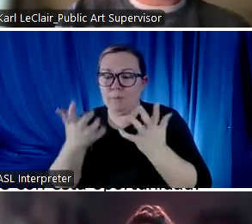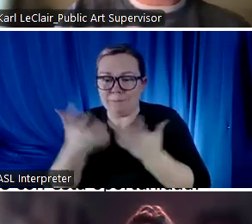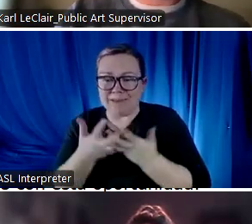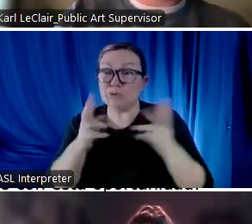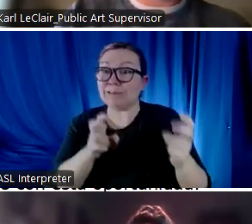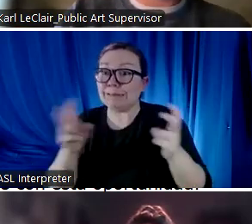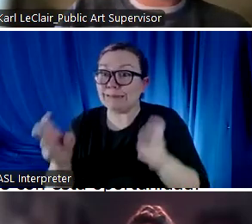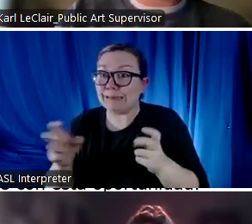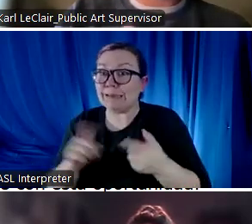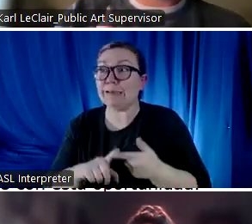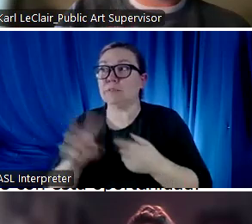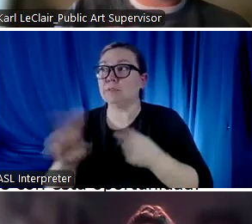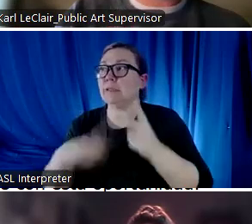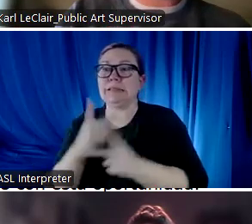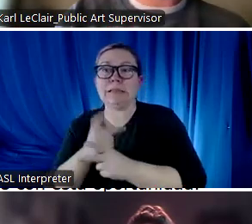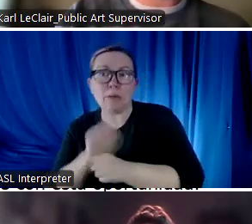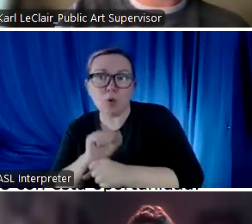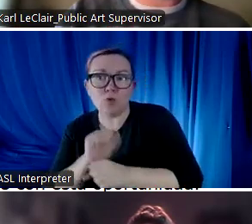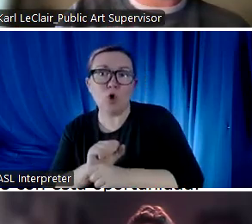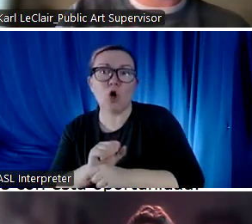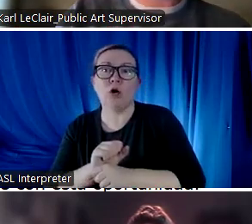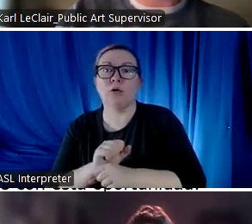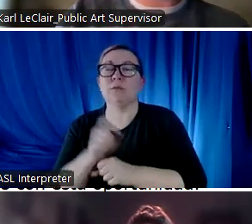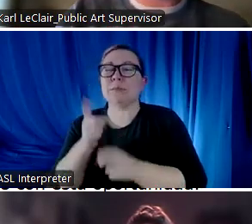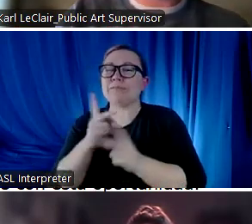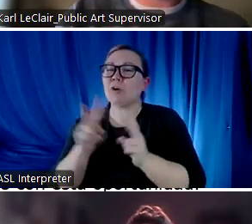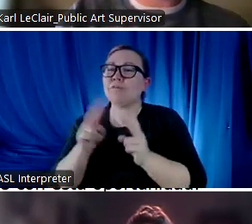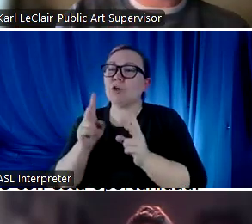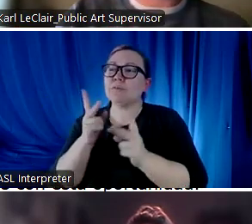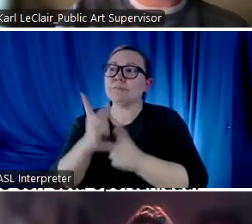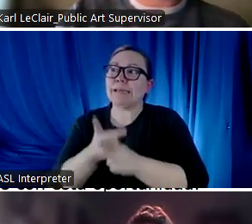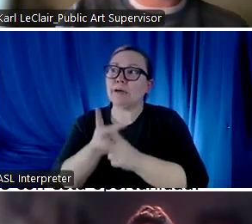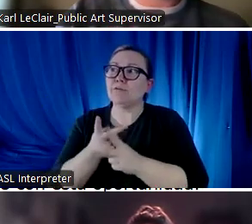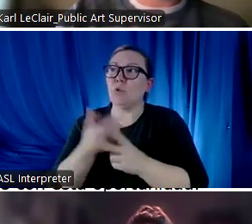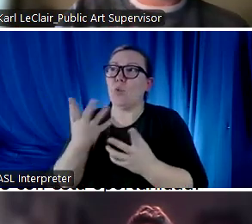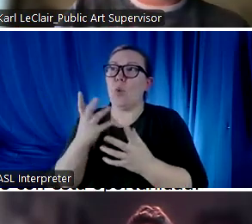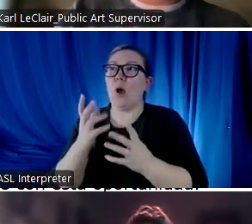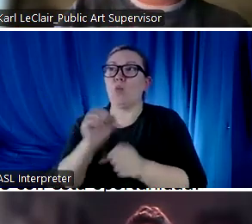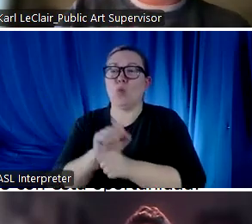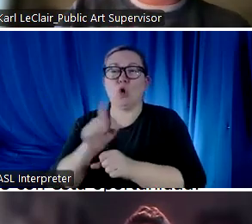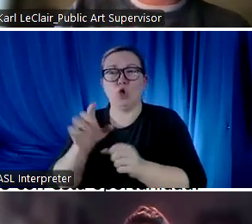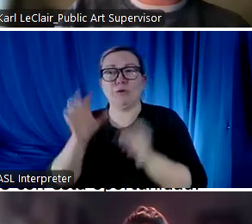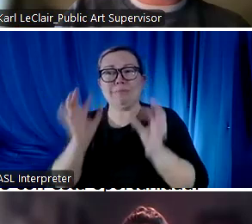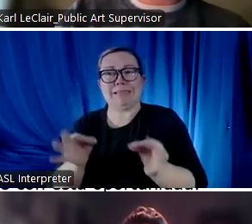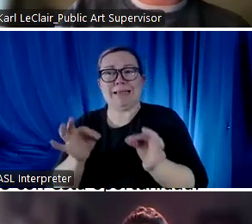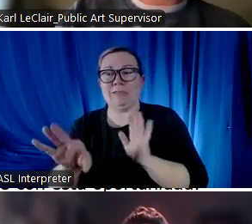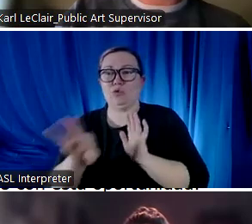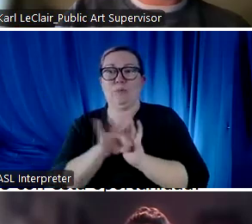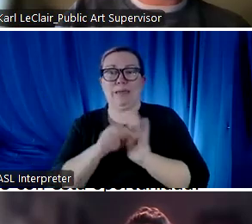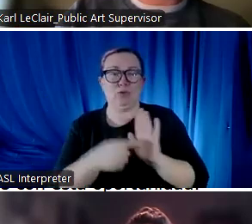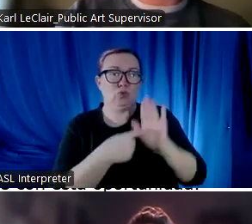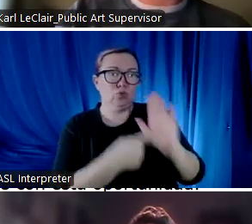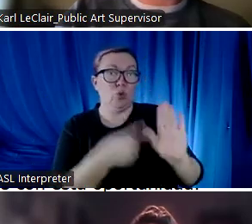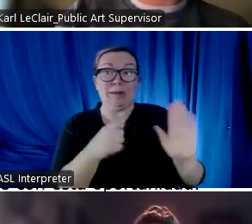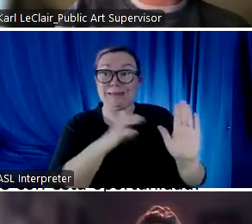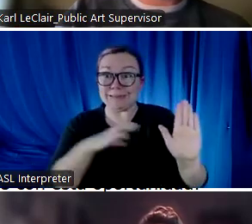would cater and be very selective of the works that you're putting forward for consideration. Because as the committee is looking